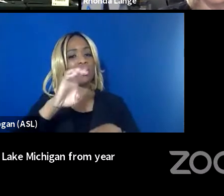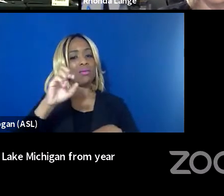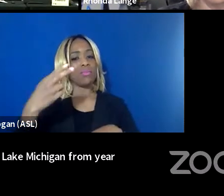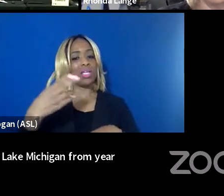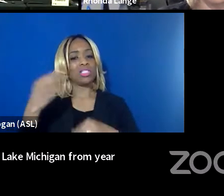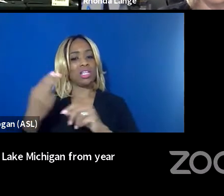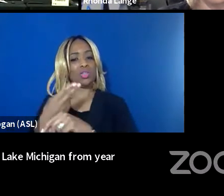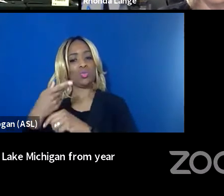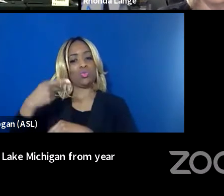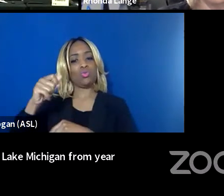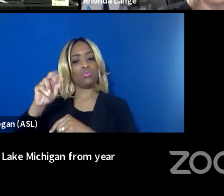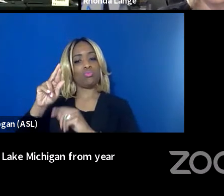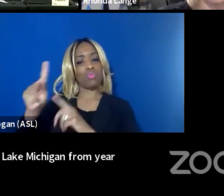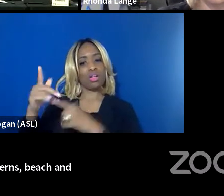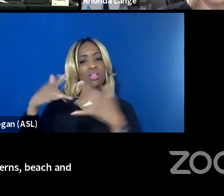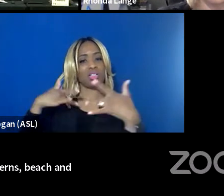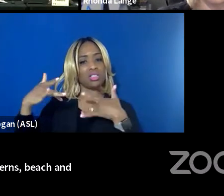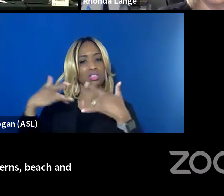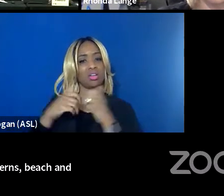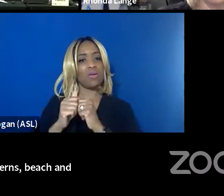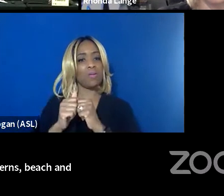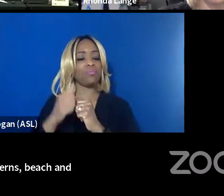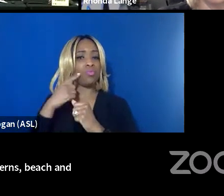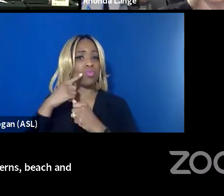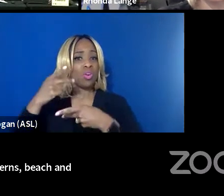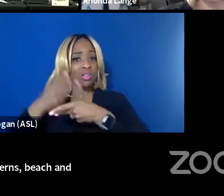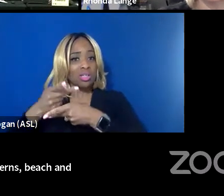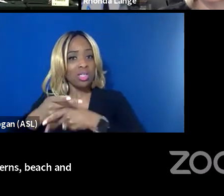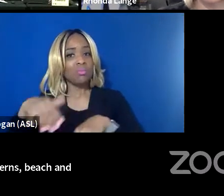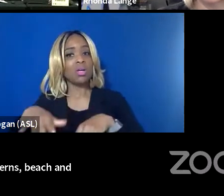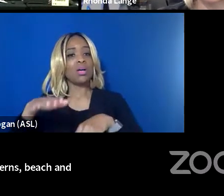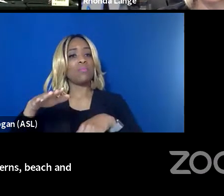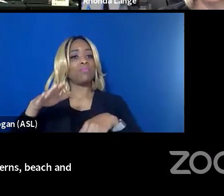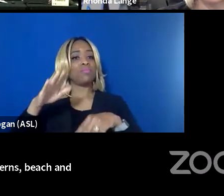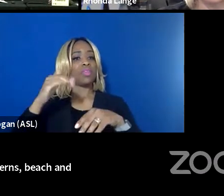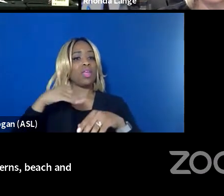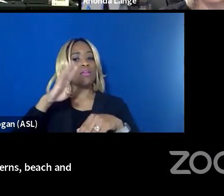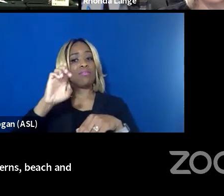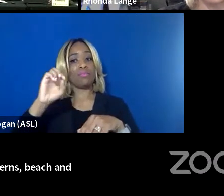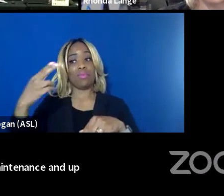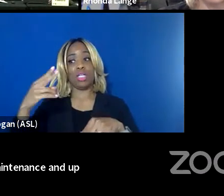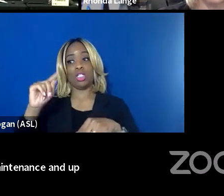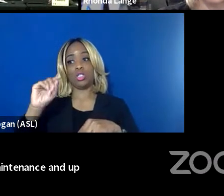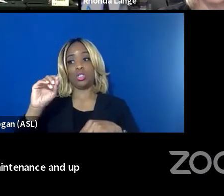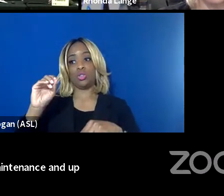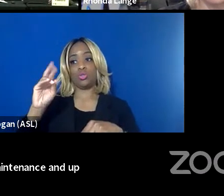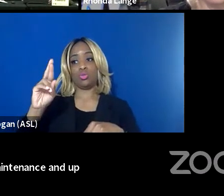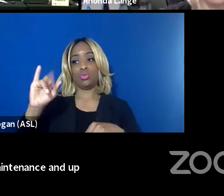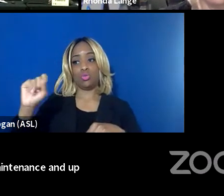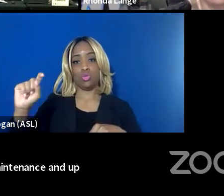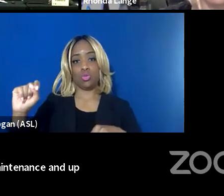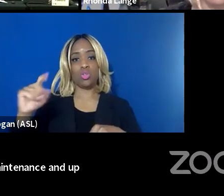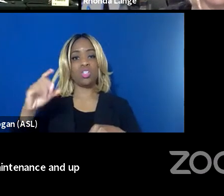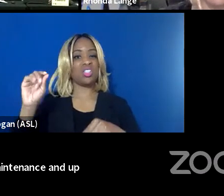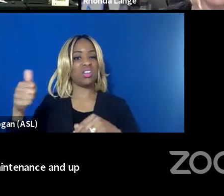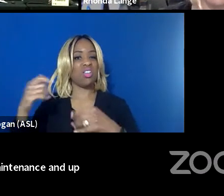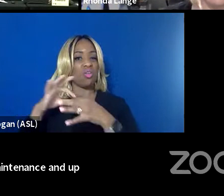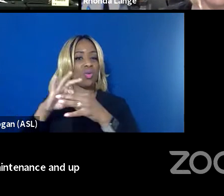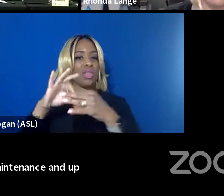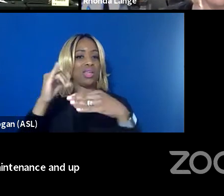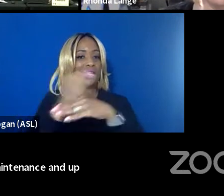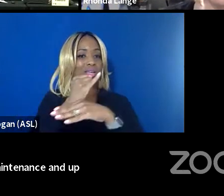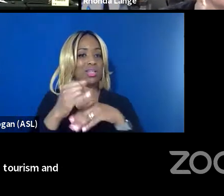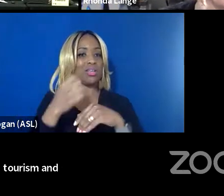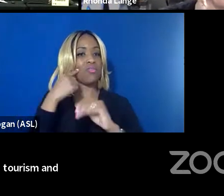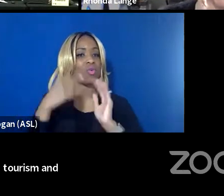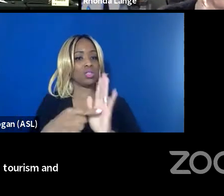of parks with their maintenance and upkeep, the popular beach tourism and related industries. For